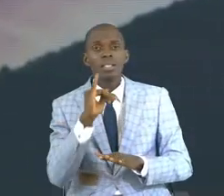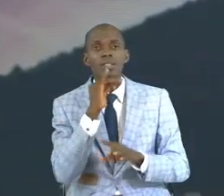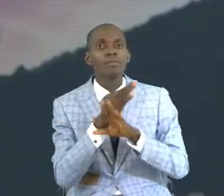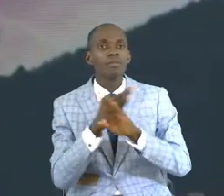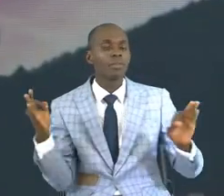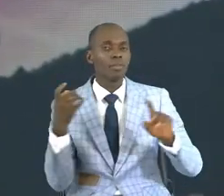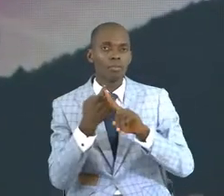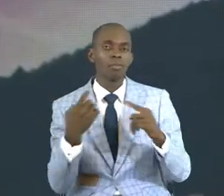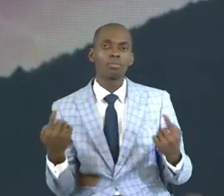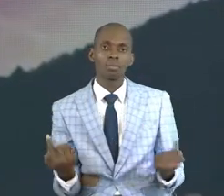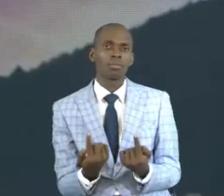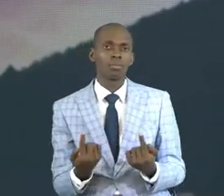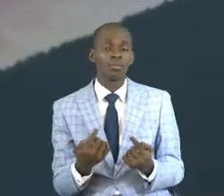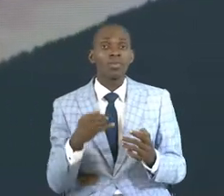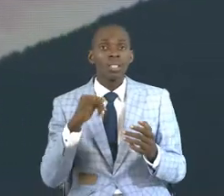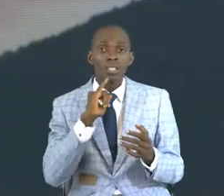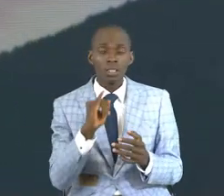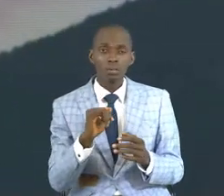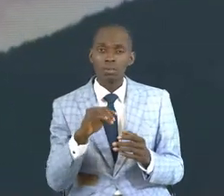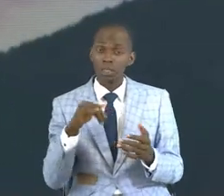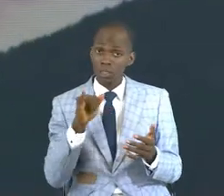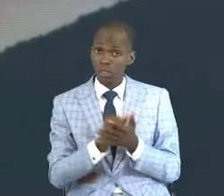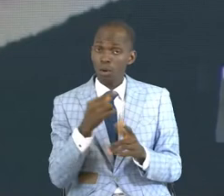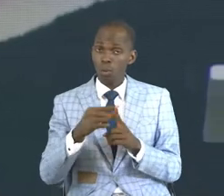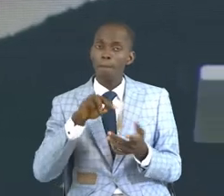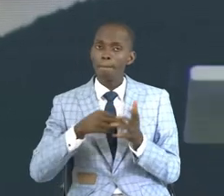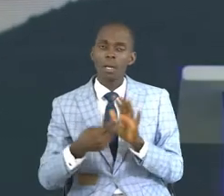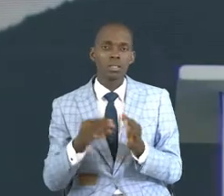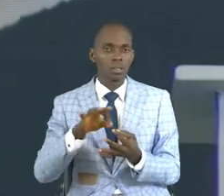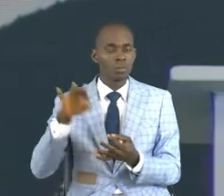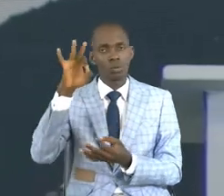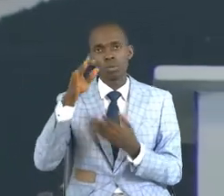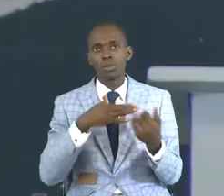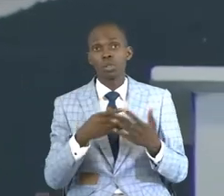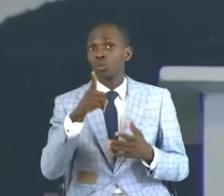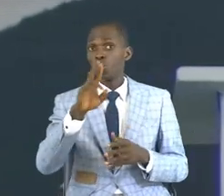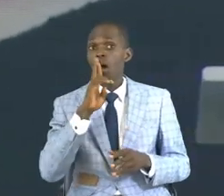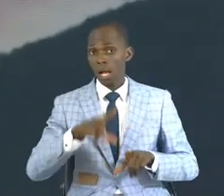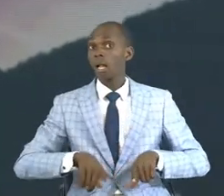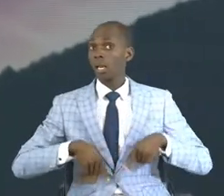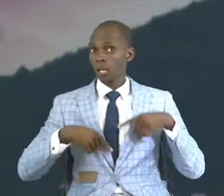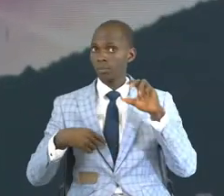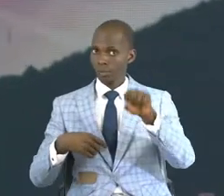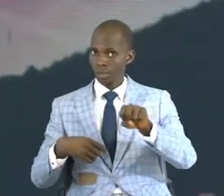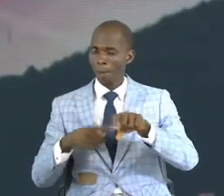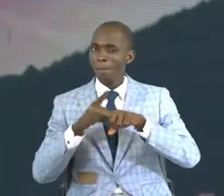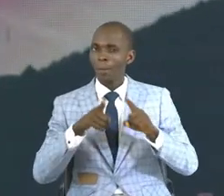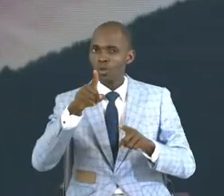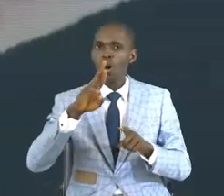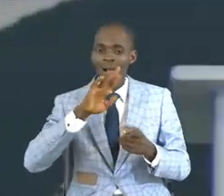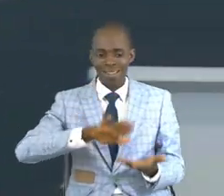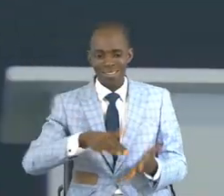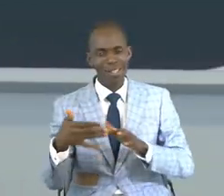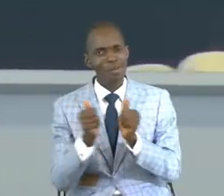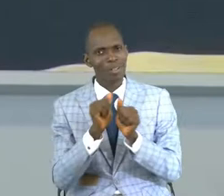sin. It's talking spiritual. You're still alive, but you are dead with Christ. But let's